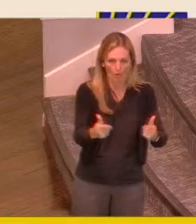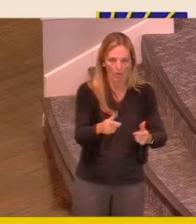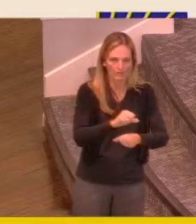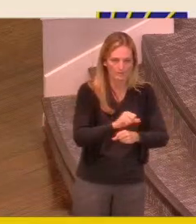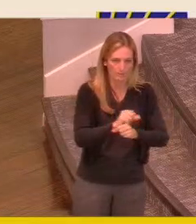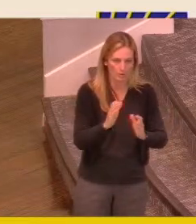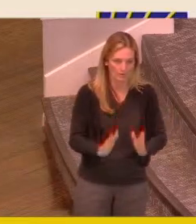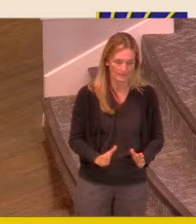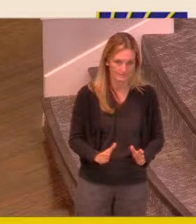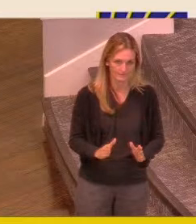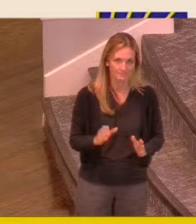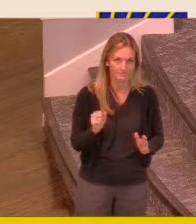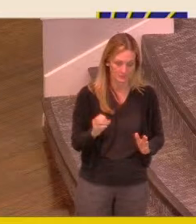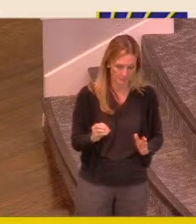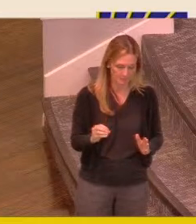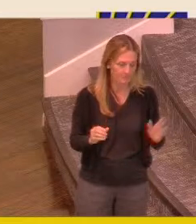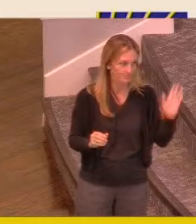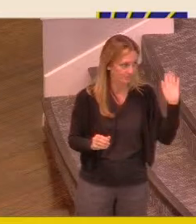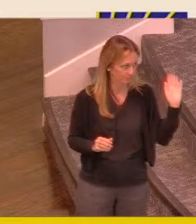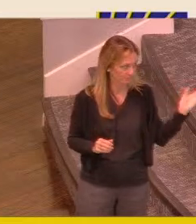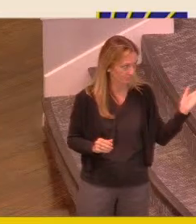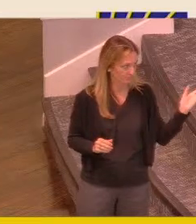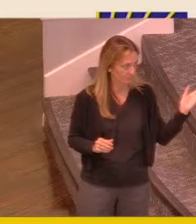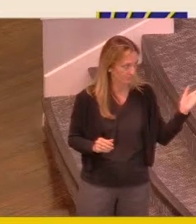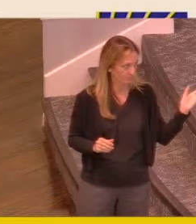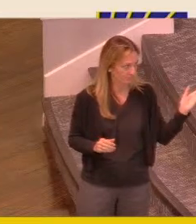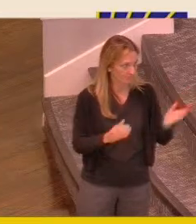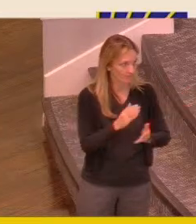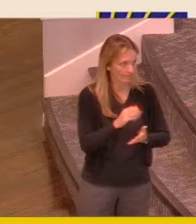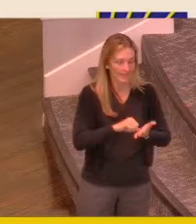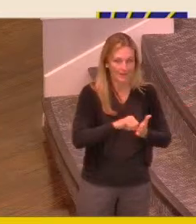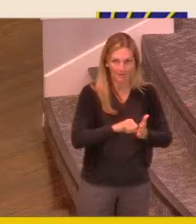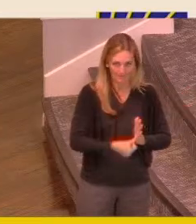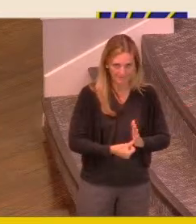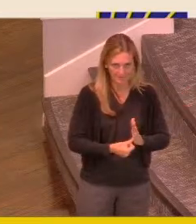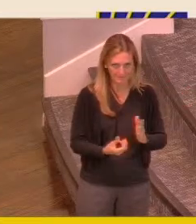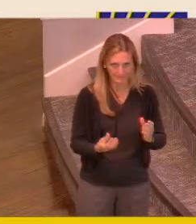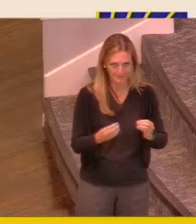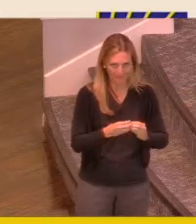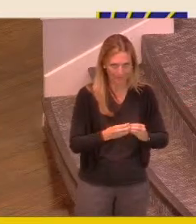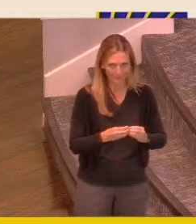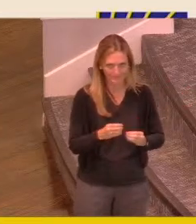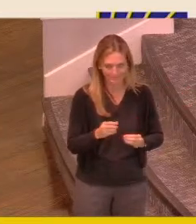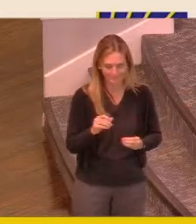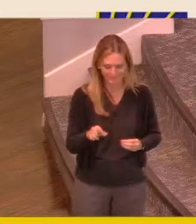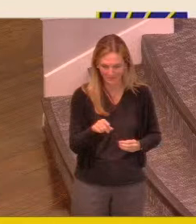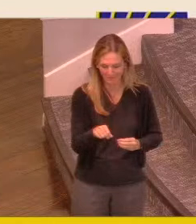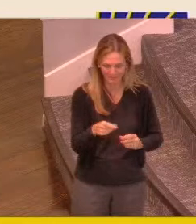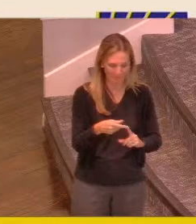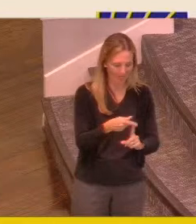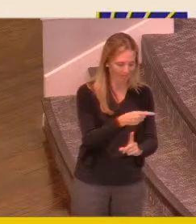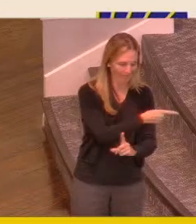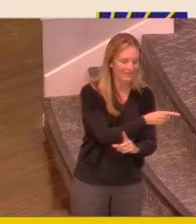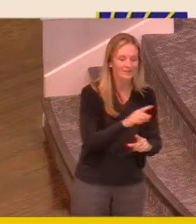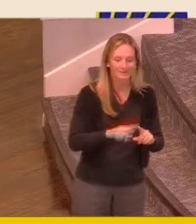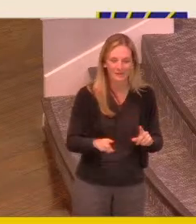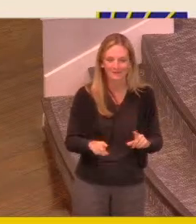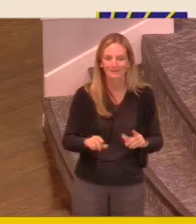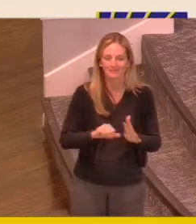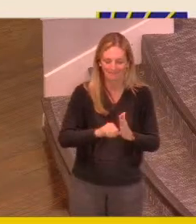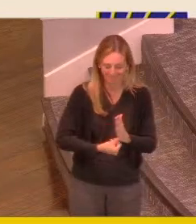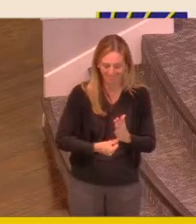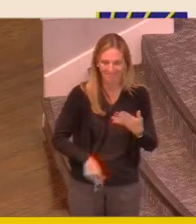So some of the highlights, just in case I've lost you somewhere along the way, everyone is receiving an